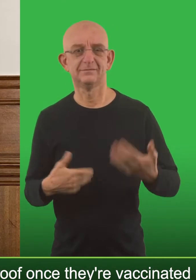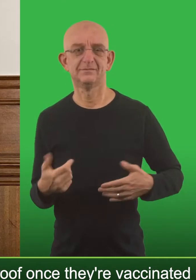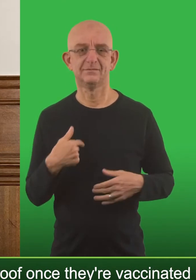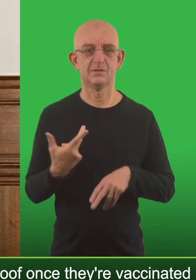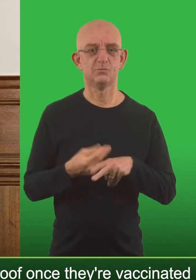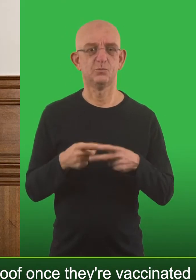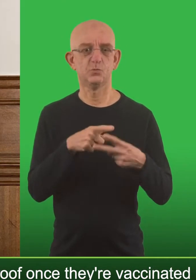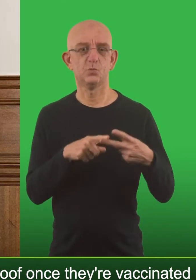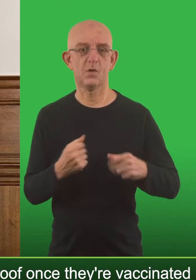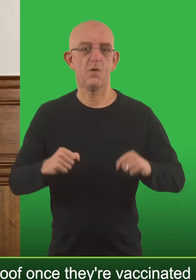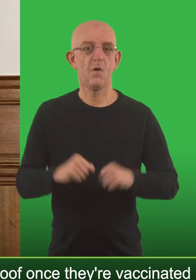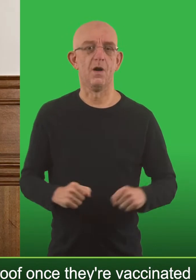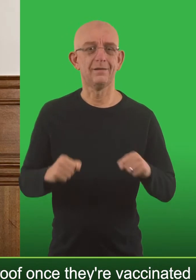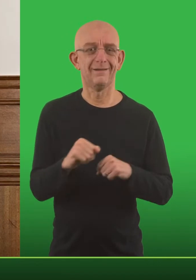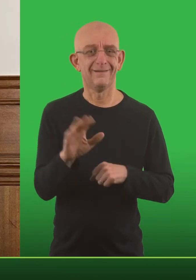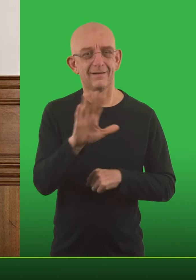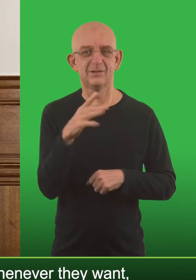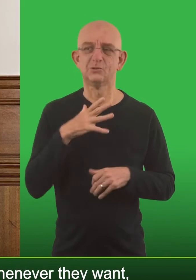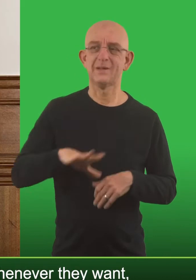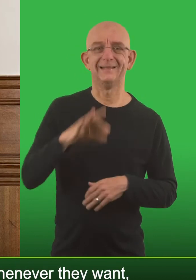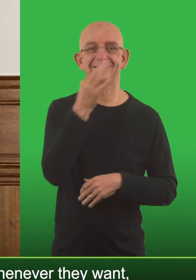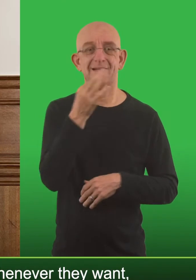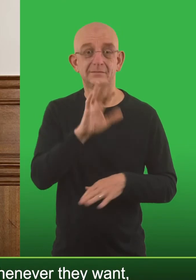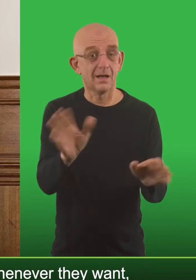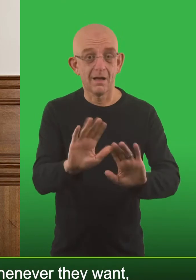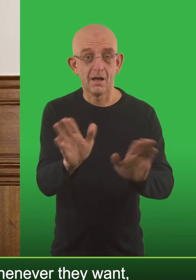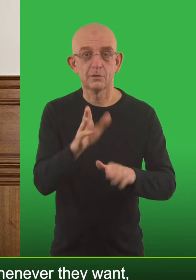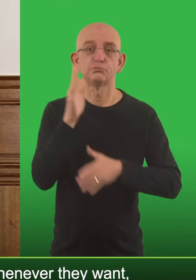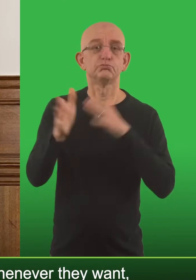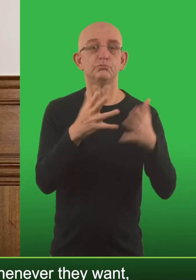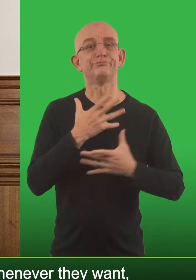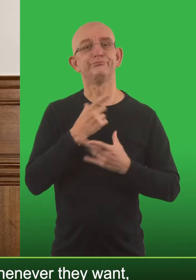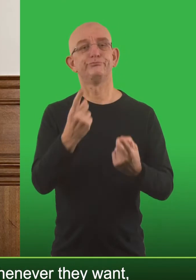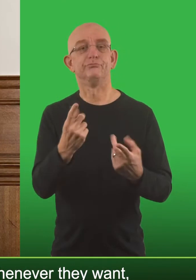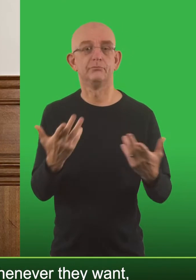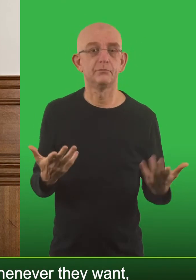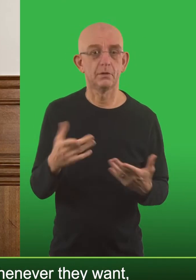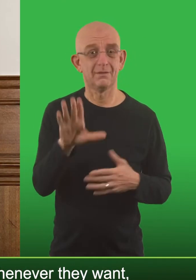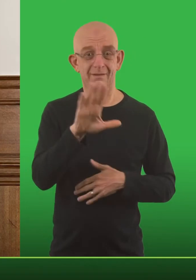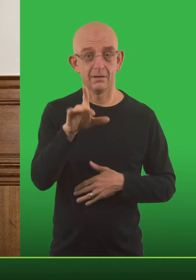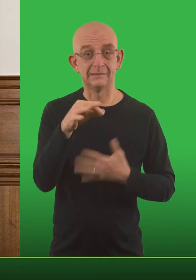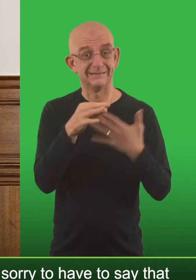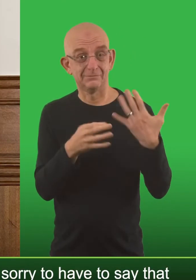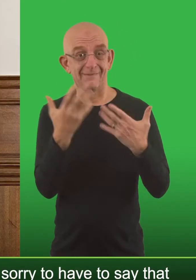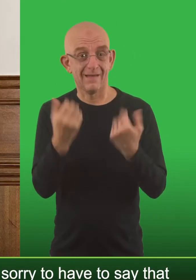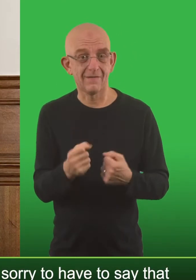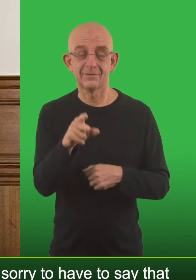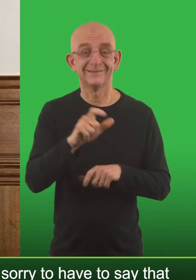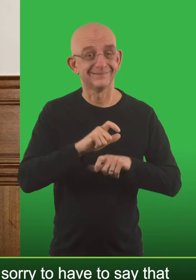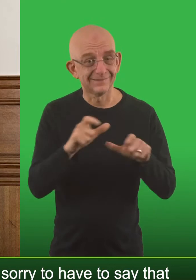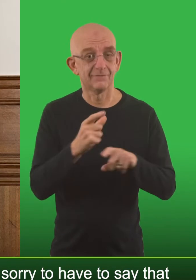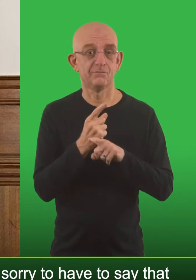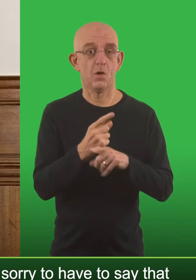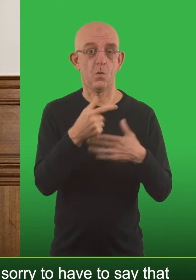they're vaccinated and don't need to test twice a week, and can go and do whatever they want, whenever they want, even if they've got symptoms. You still need to follow